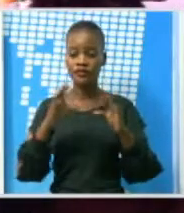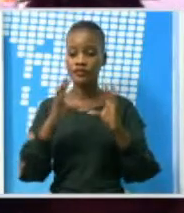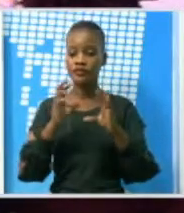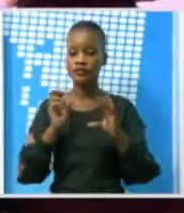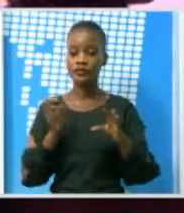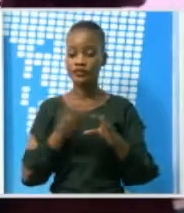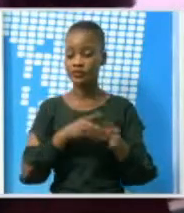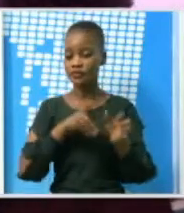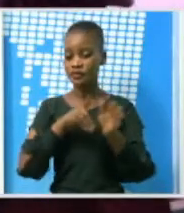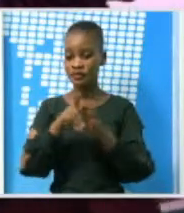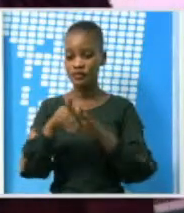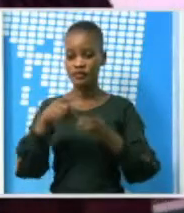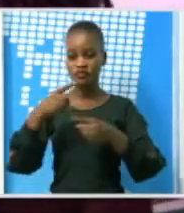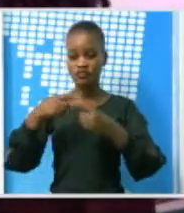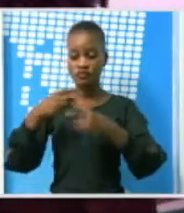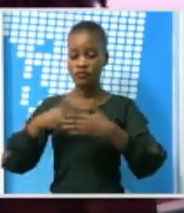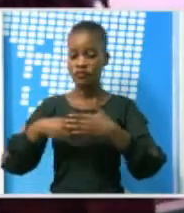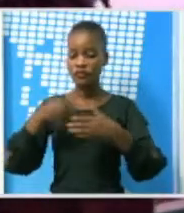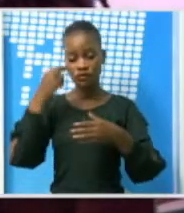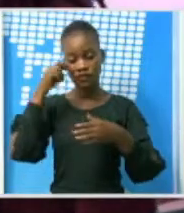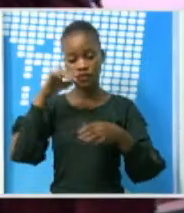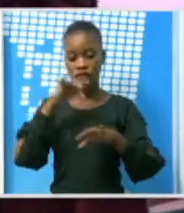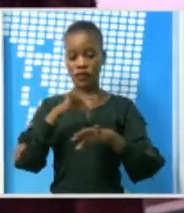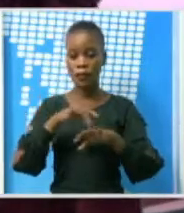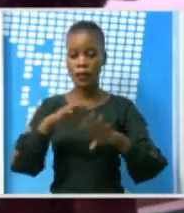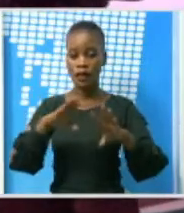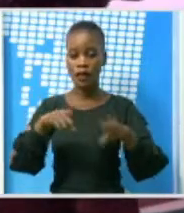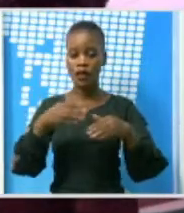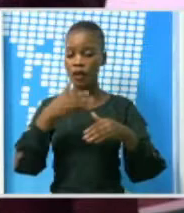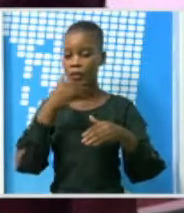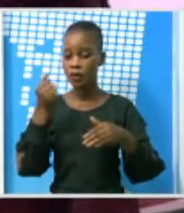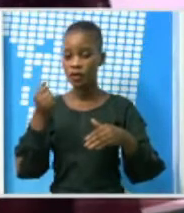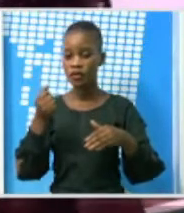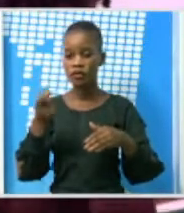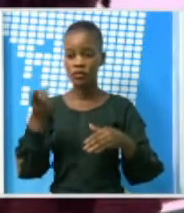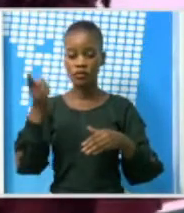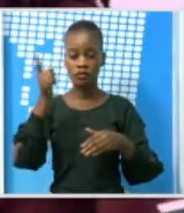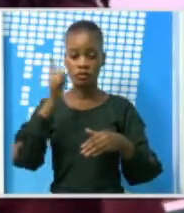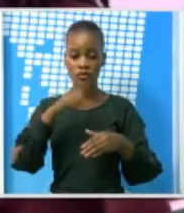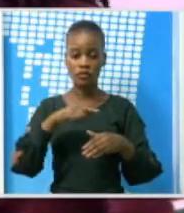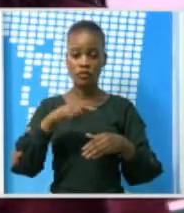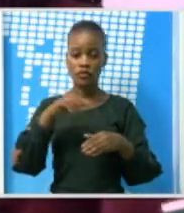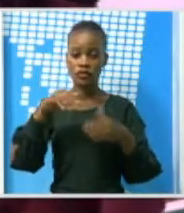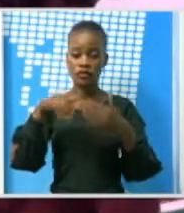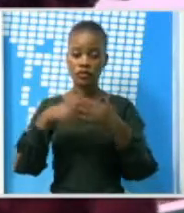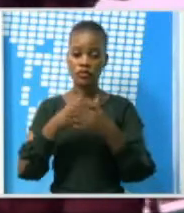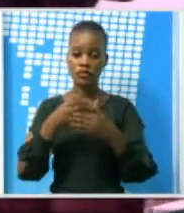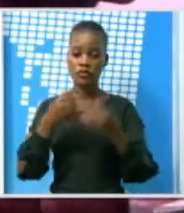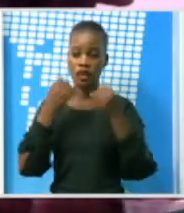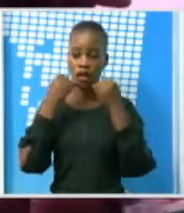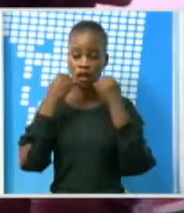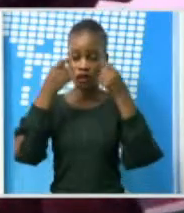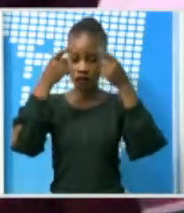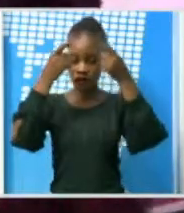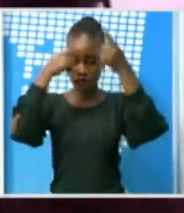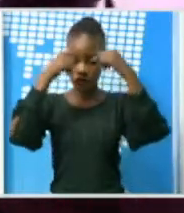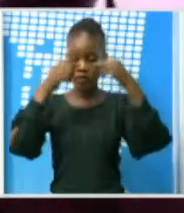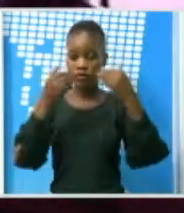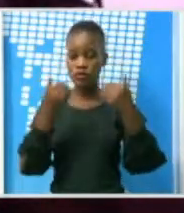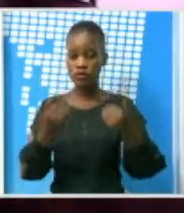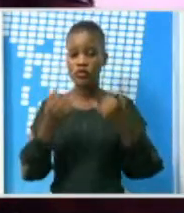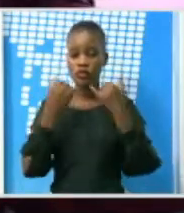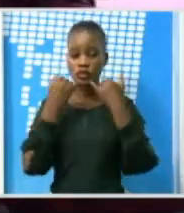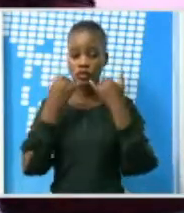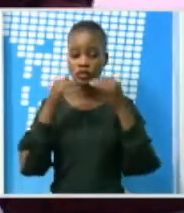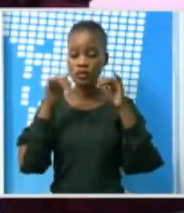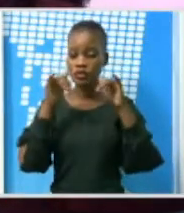development partners, we are looking at how best we deploy renewable energy technologies. Now, renewable